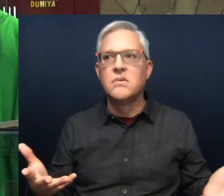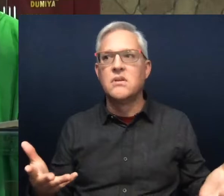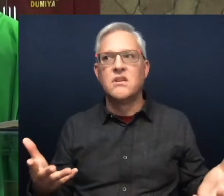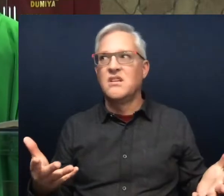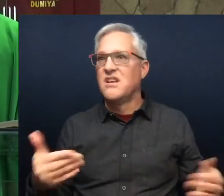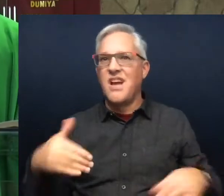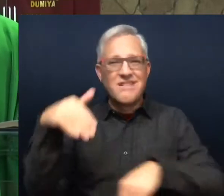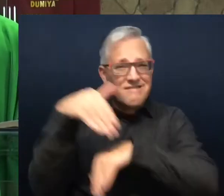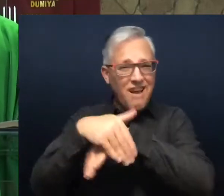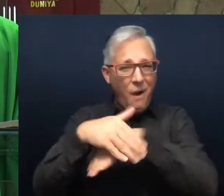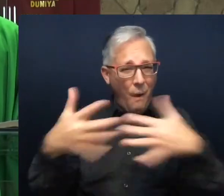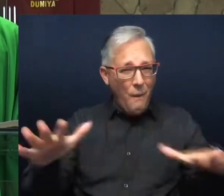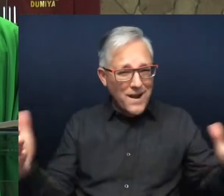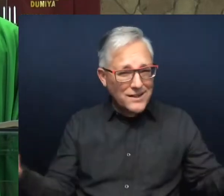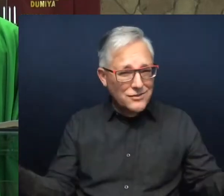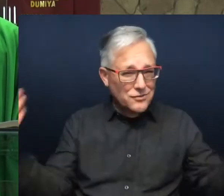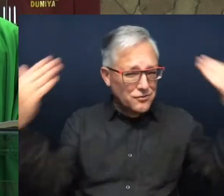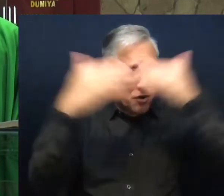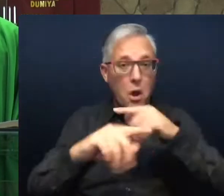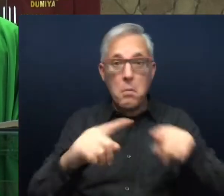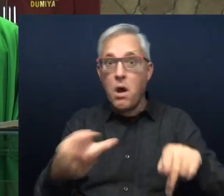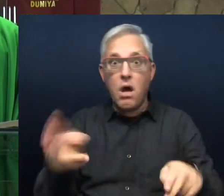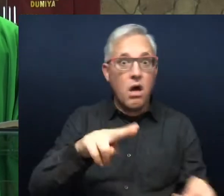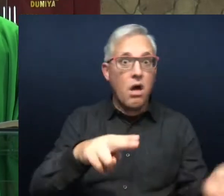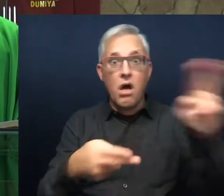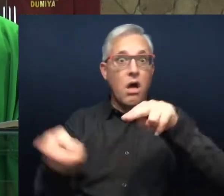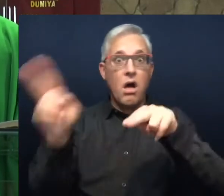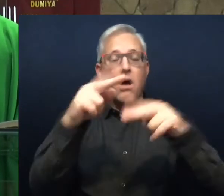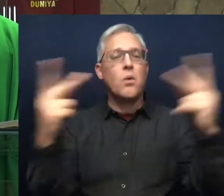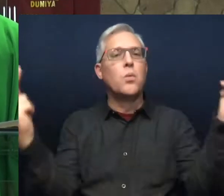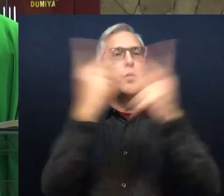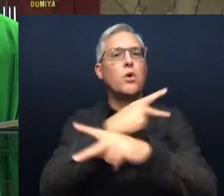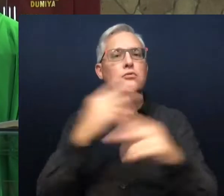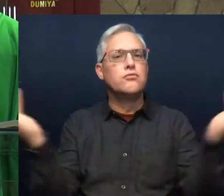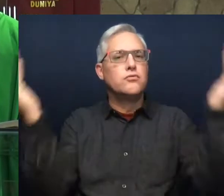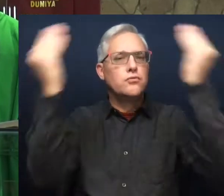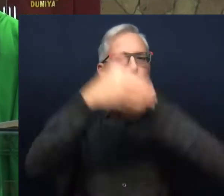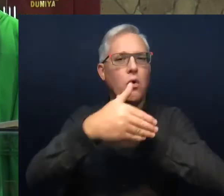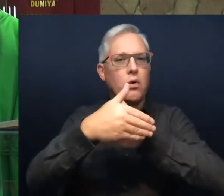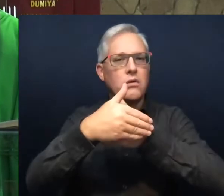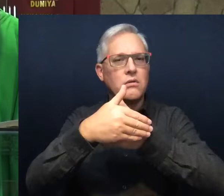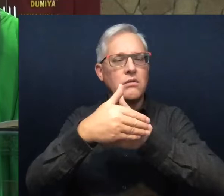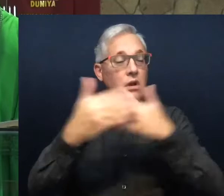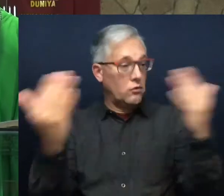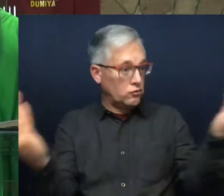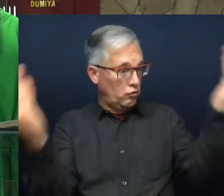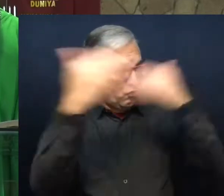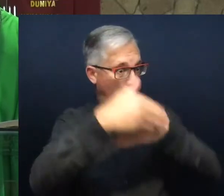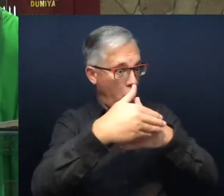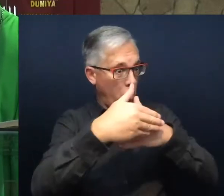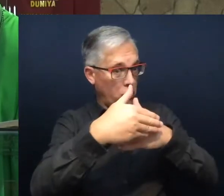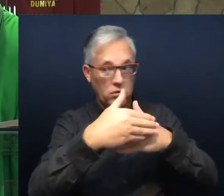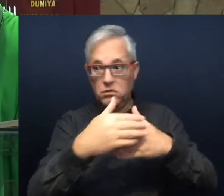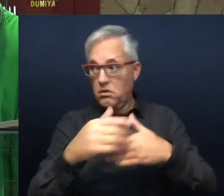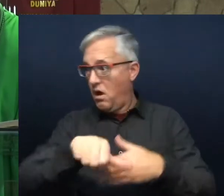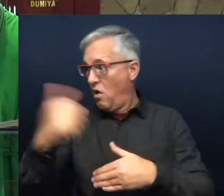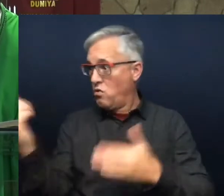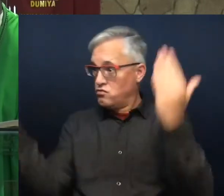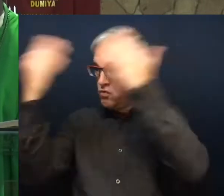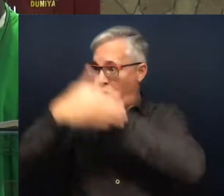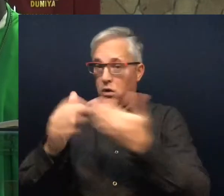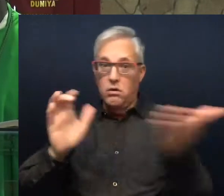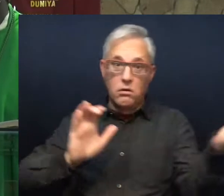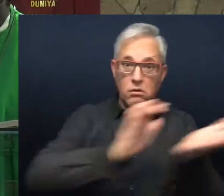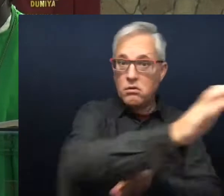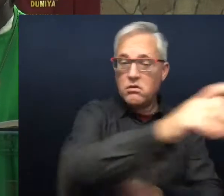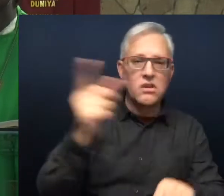to a night already devoid of stars. Darkness cannot drive out darkness. Only light can do that. Hate